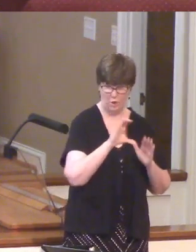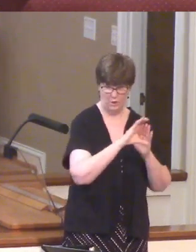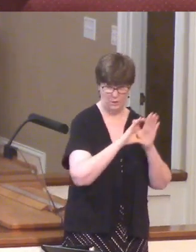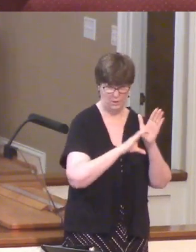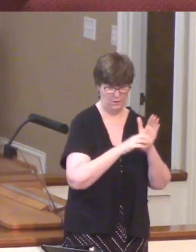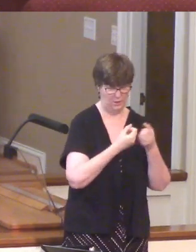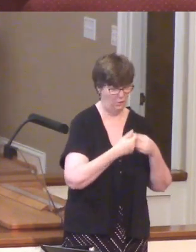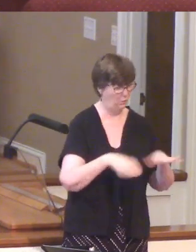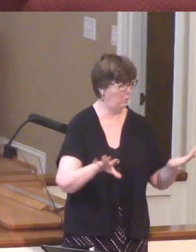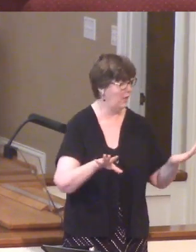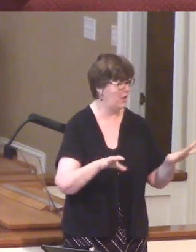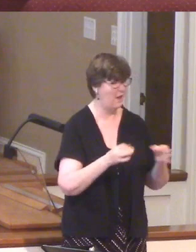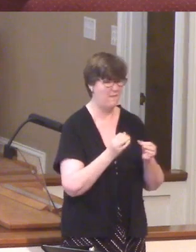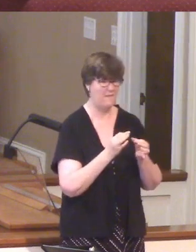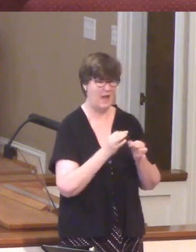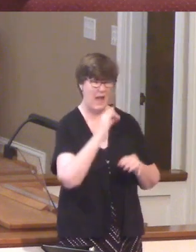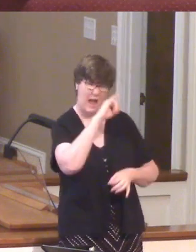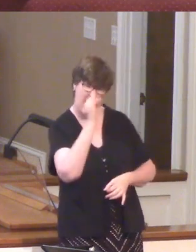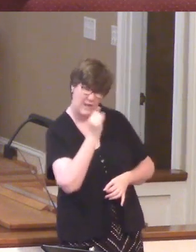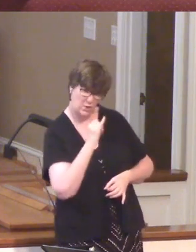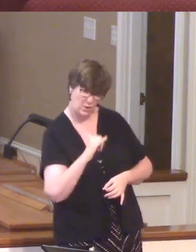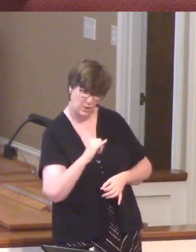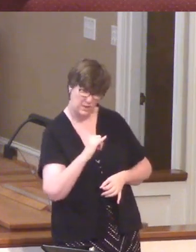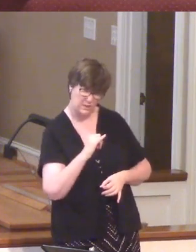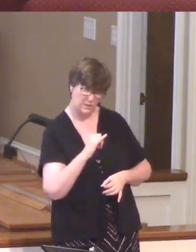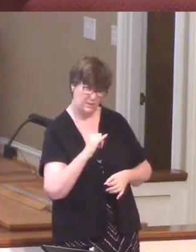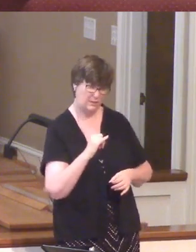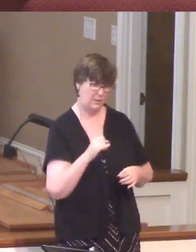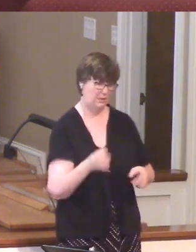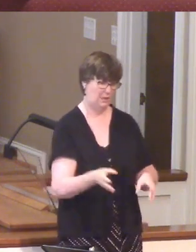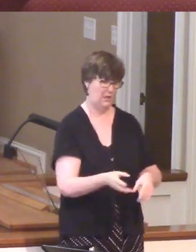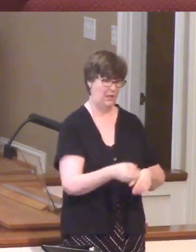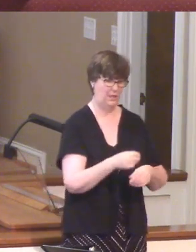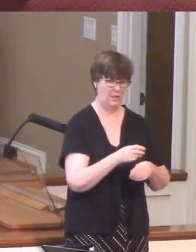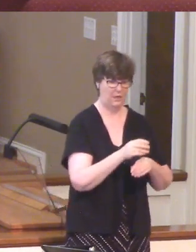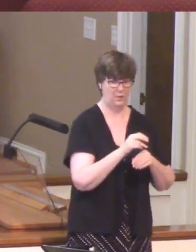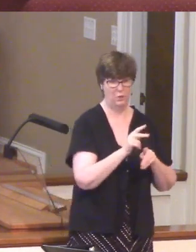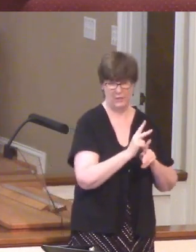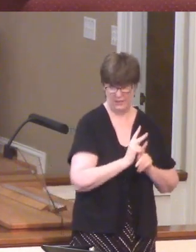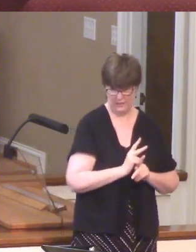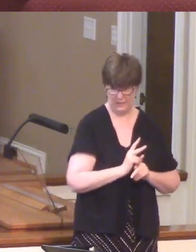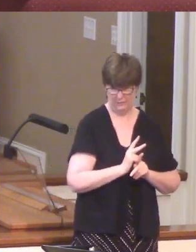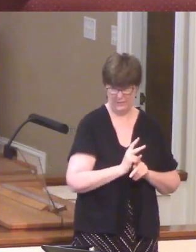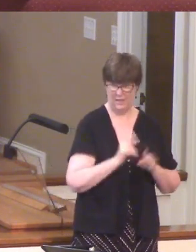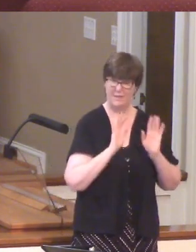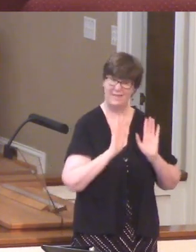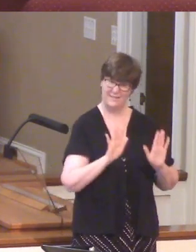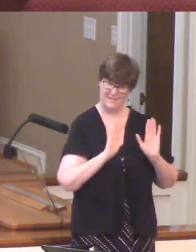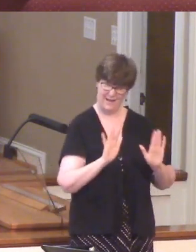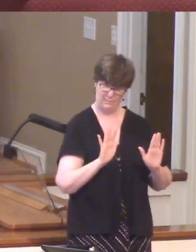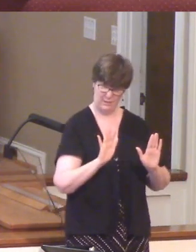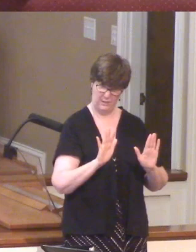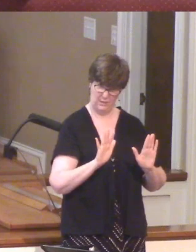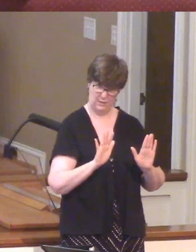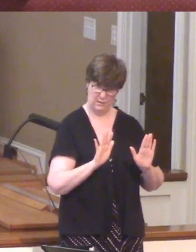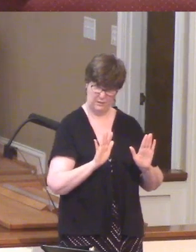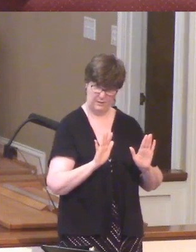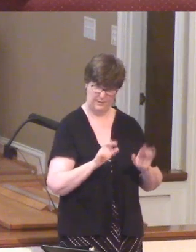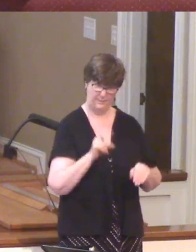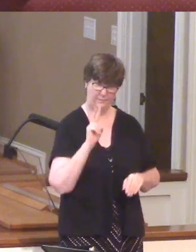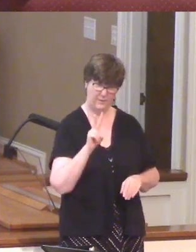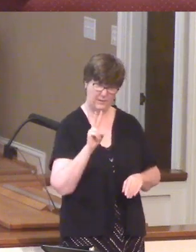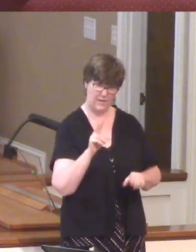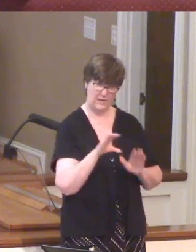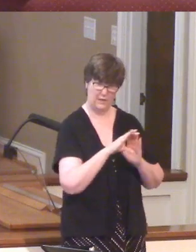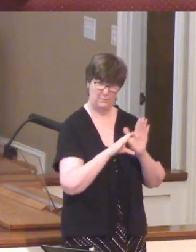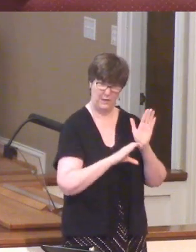idols, honors his name, and keeps the Sabbath. Jesus gave the second commandment. The second is this,